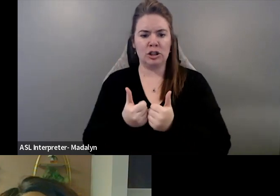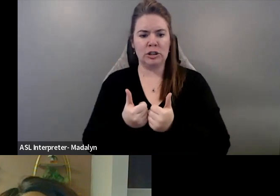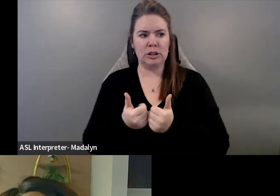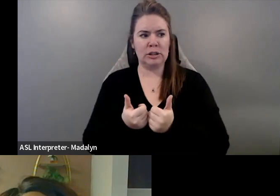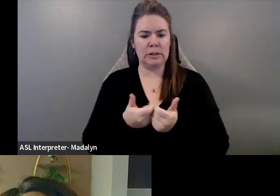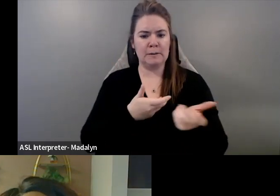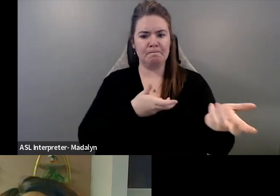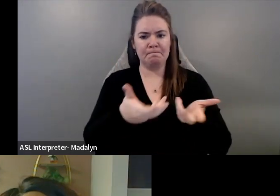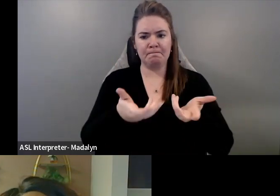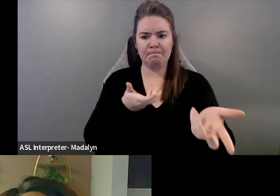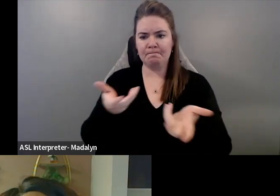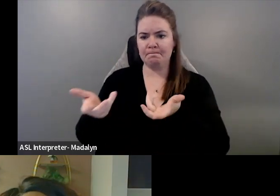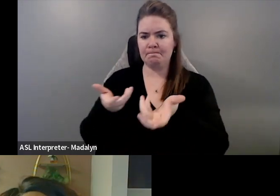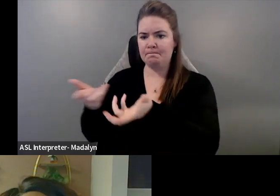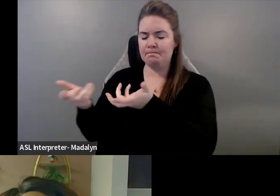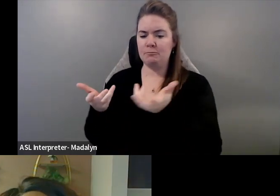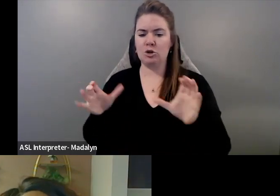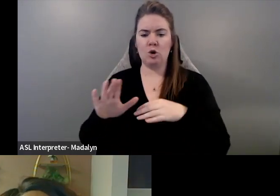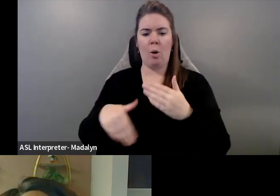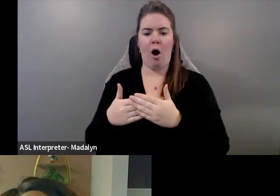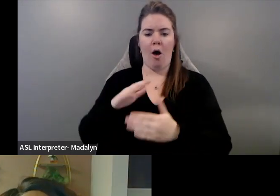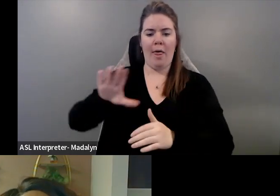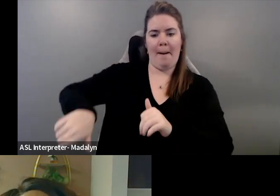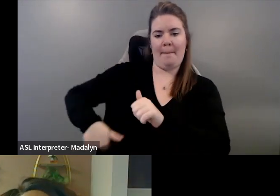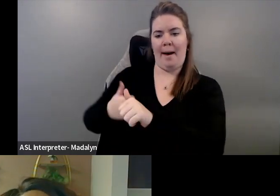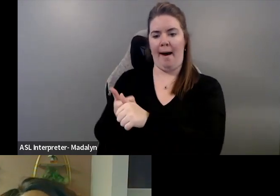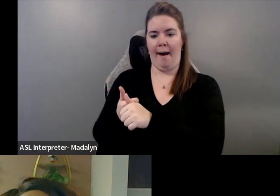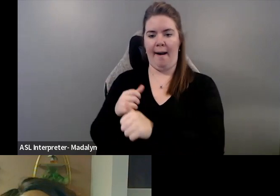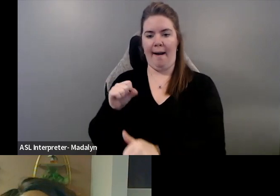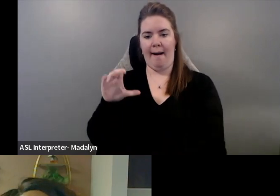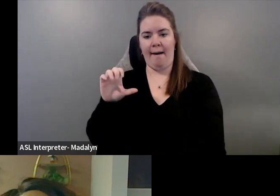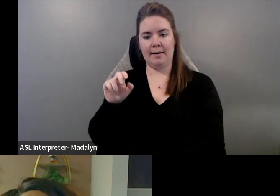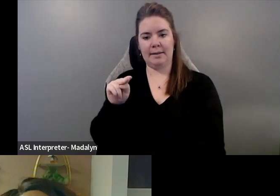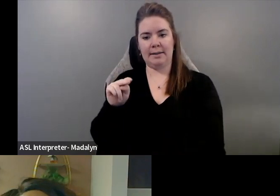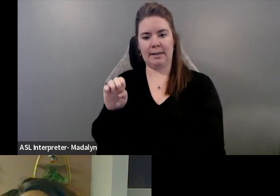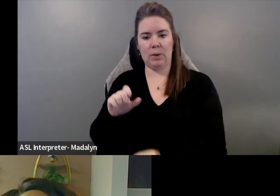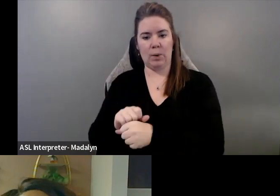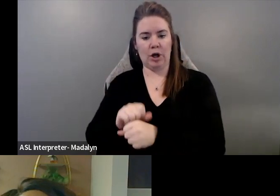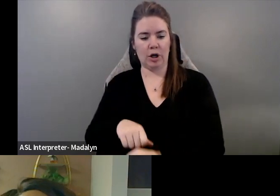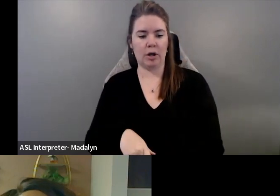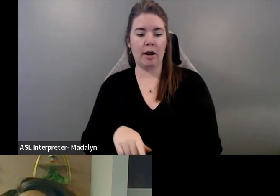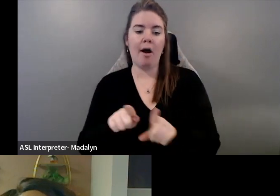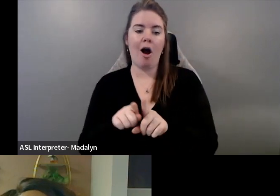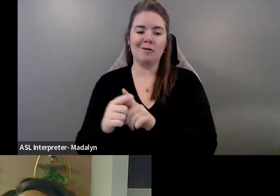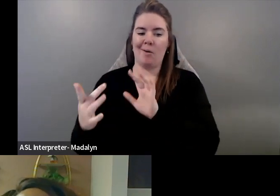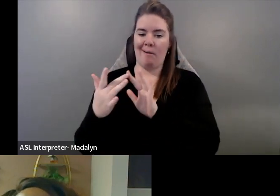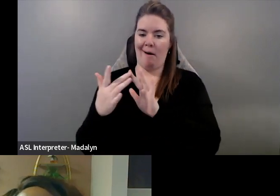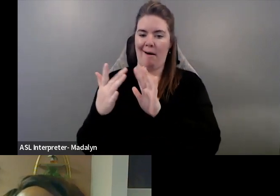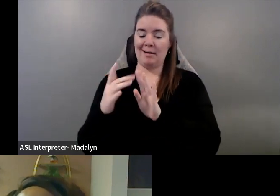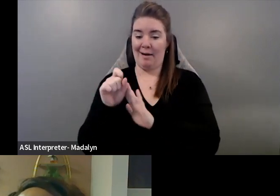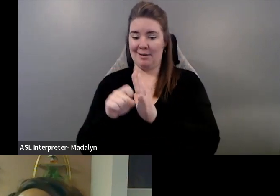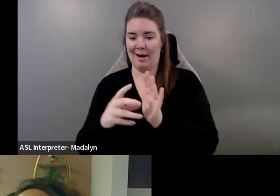kind of behind the scenes work. And we're also very frequently in contact with state and federal government entities because we are kind